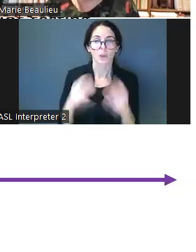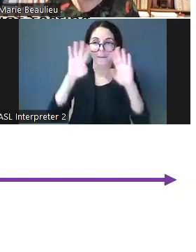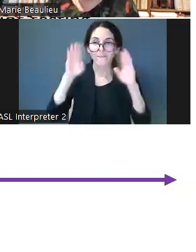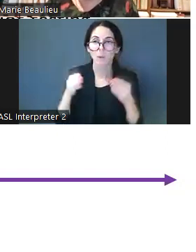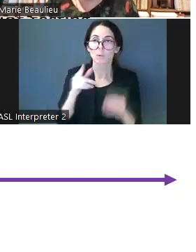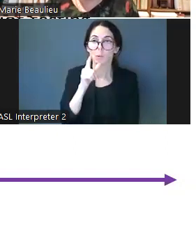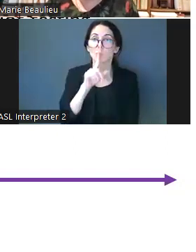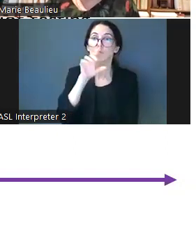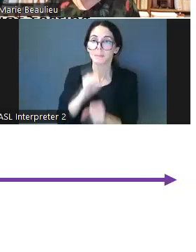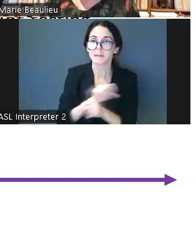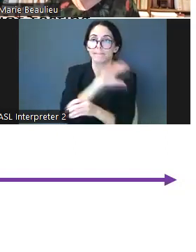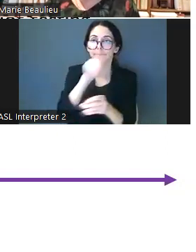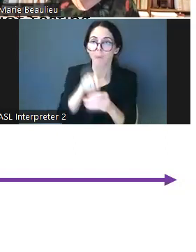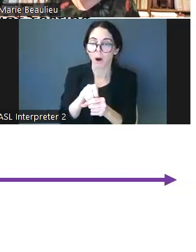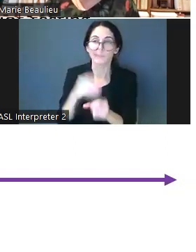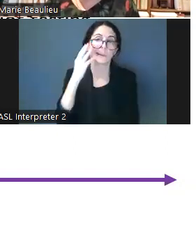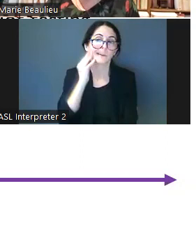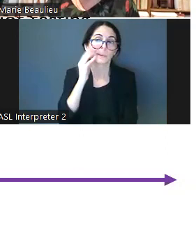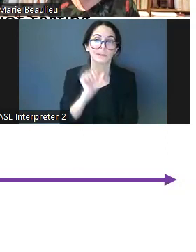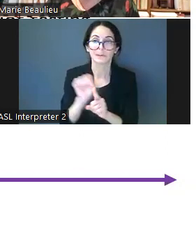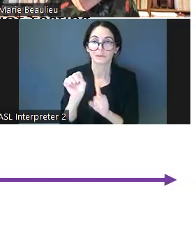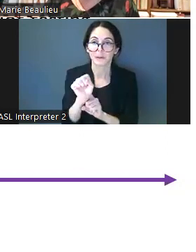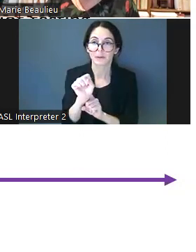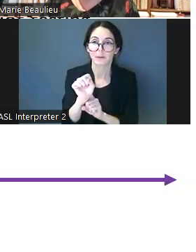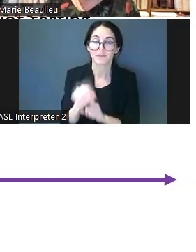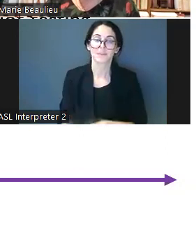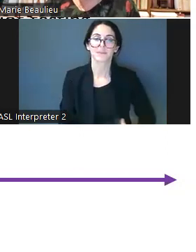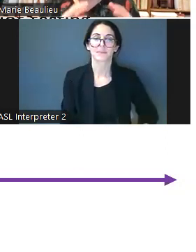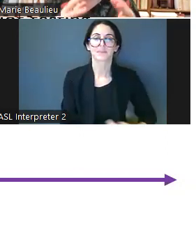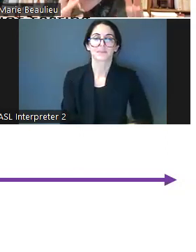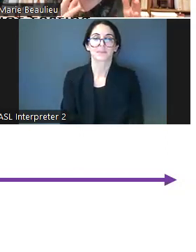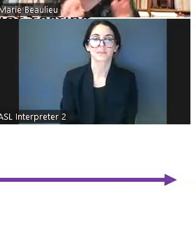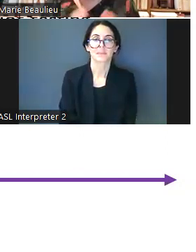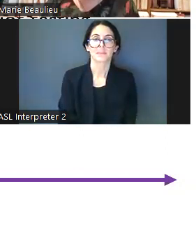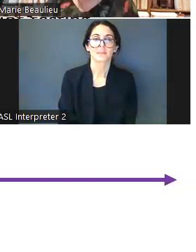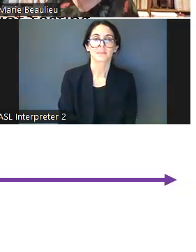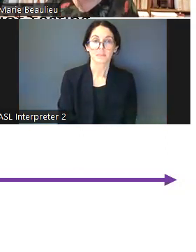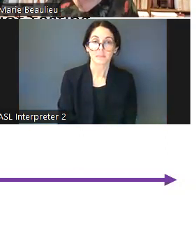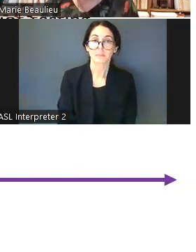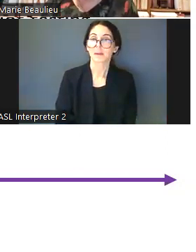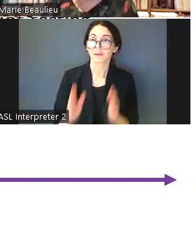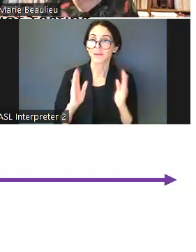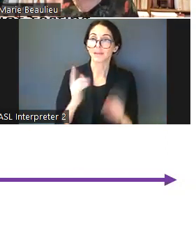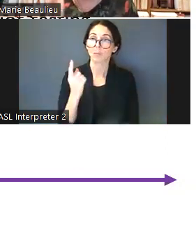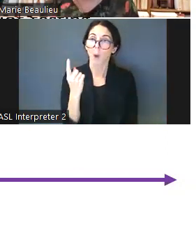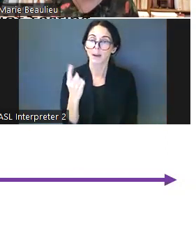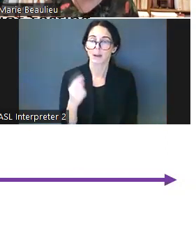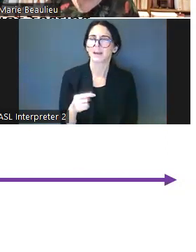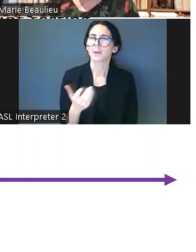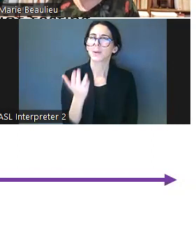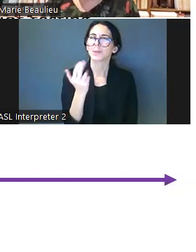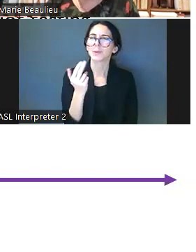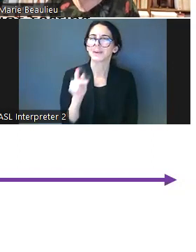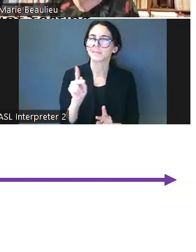the situations. So we've been working with 13 residents that were